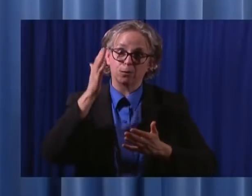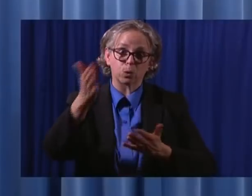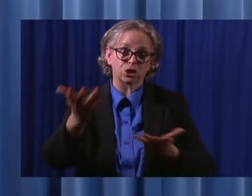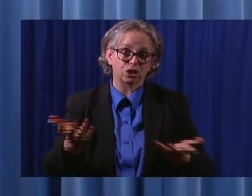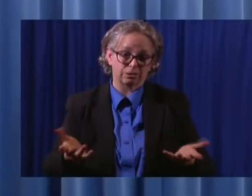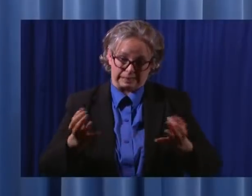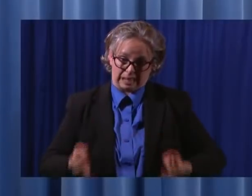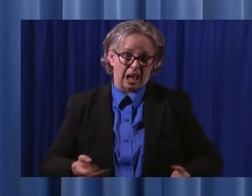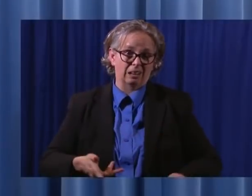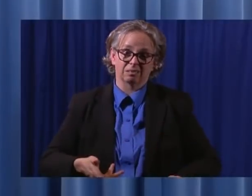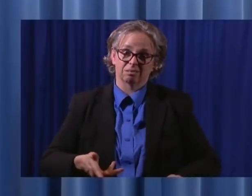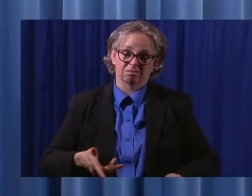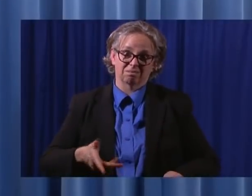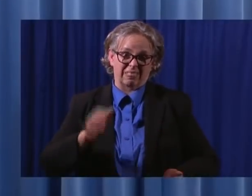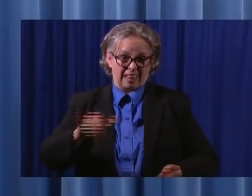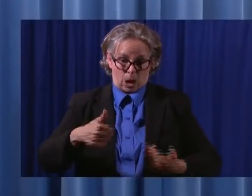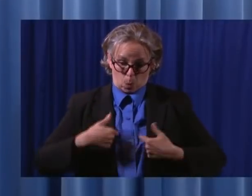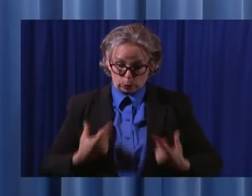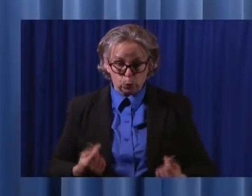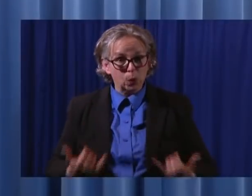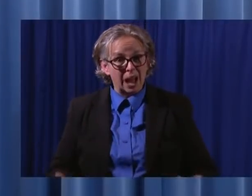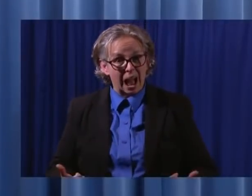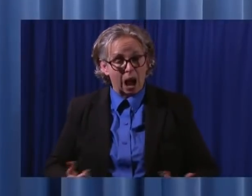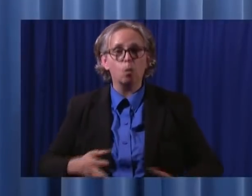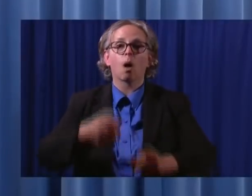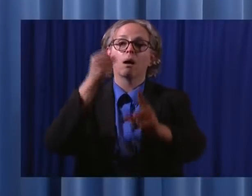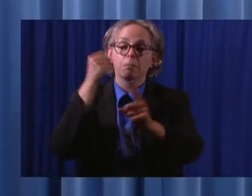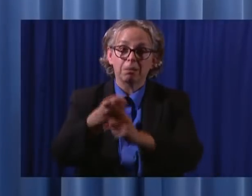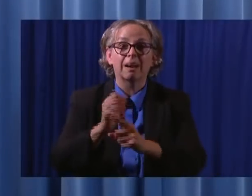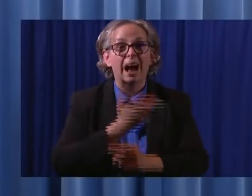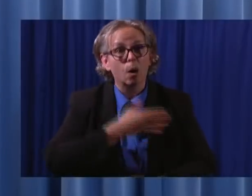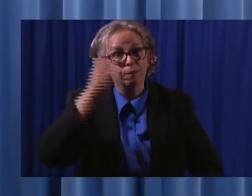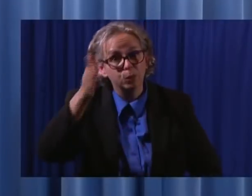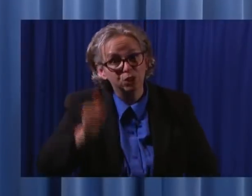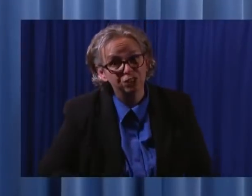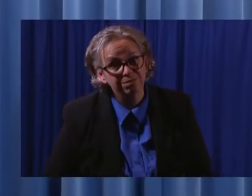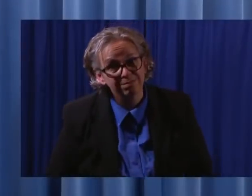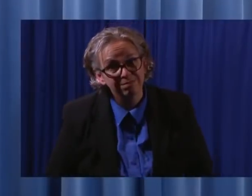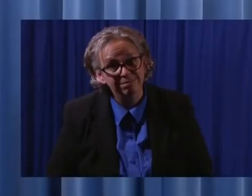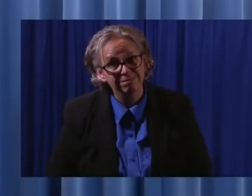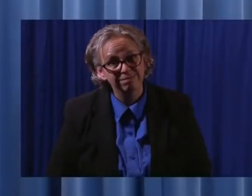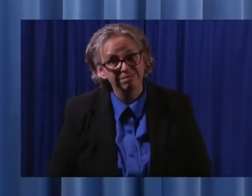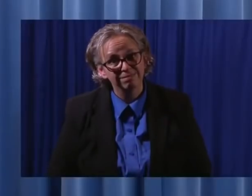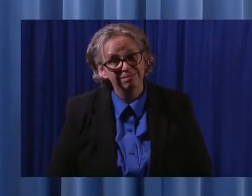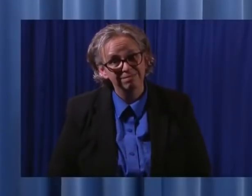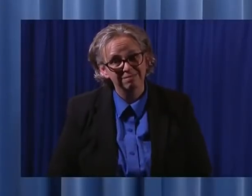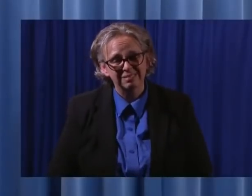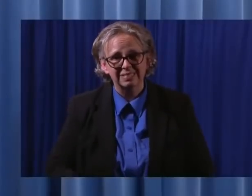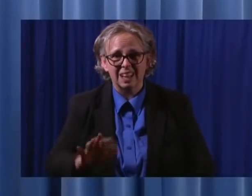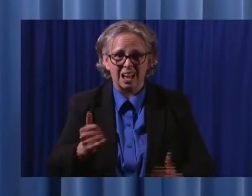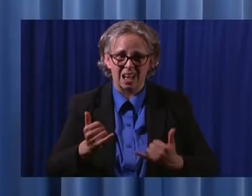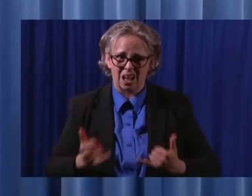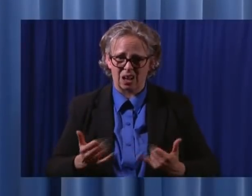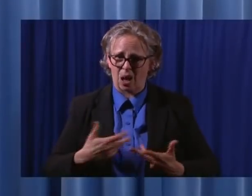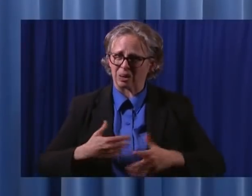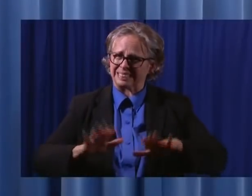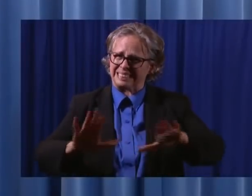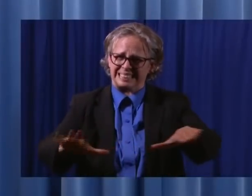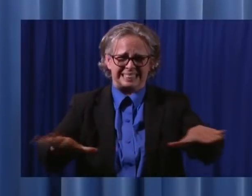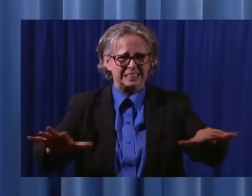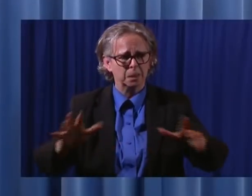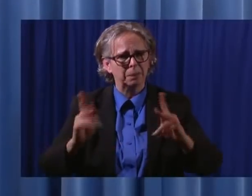going to impact where we are in 2 weeks, 3 weeks, 4 weeks. And now's the time to get serious about it. We're headed into the 4th of